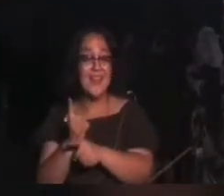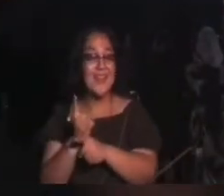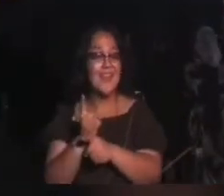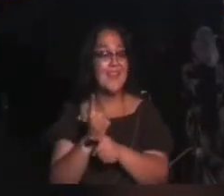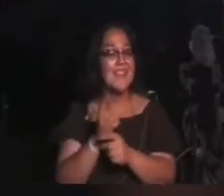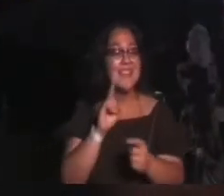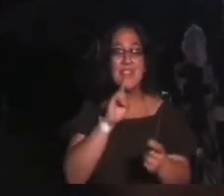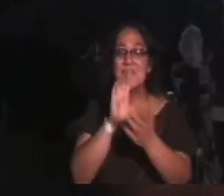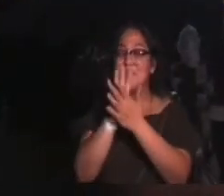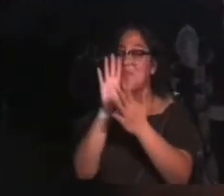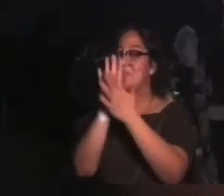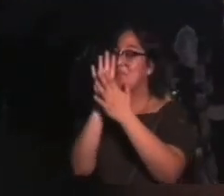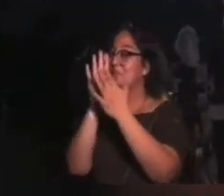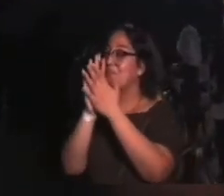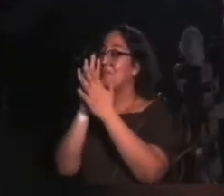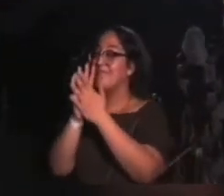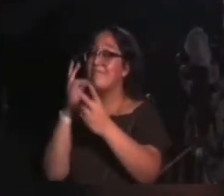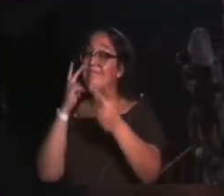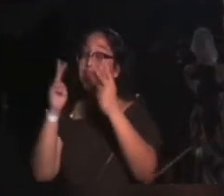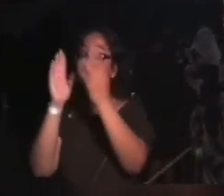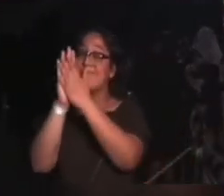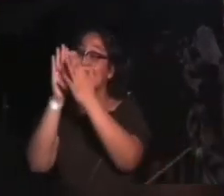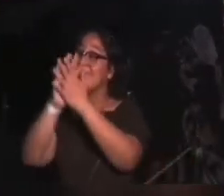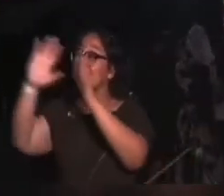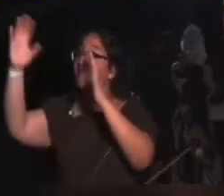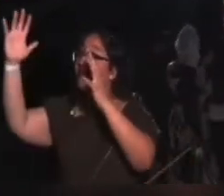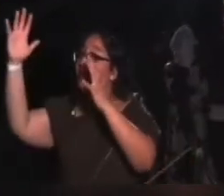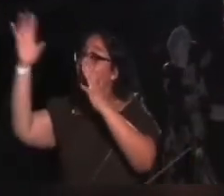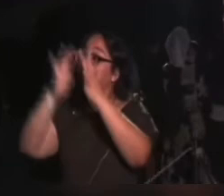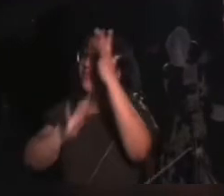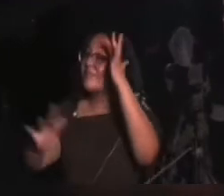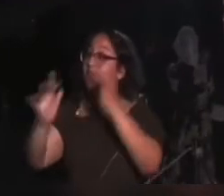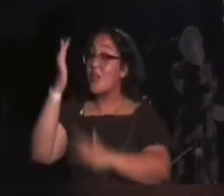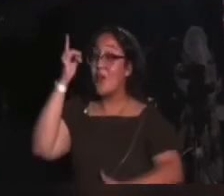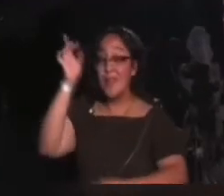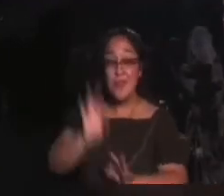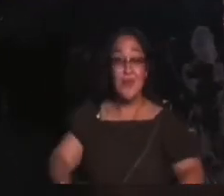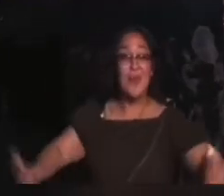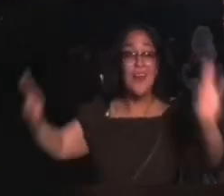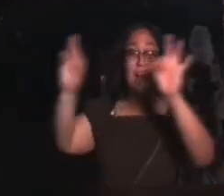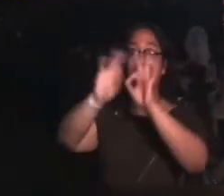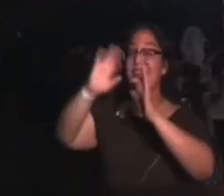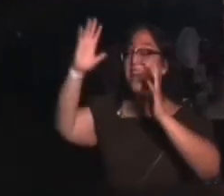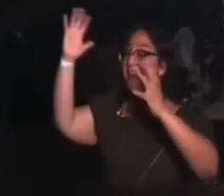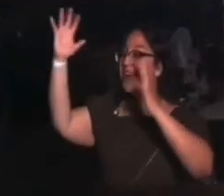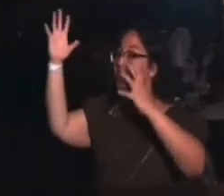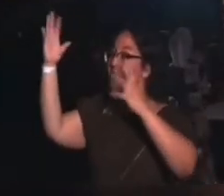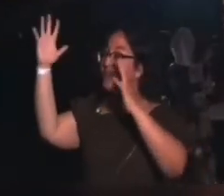Clap your hands unto Jesus because He's worthy.